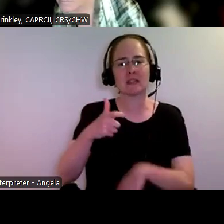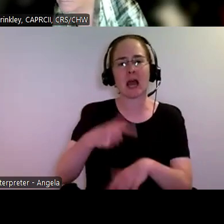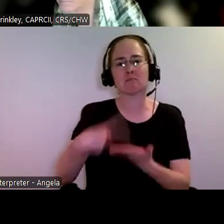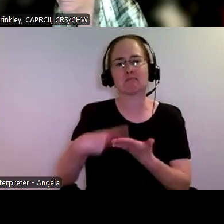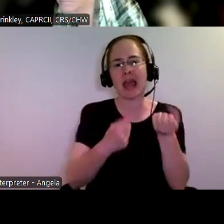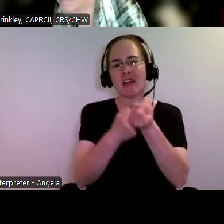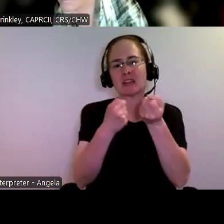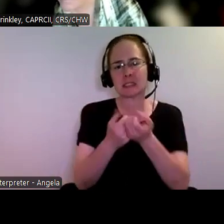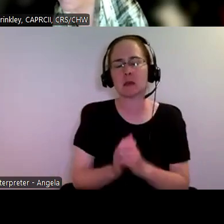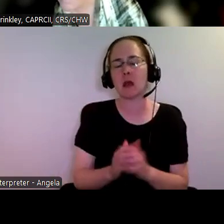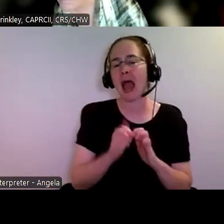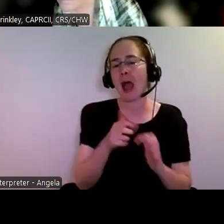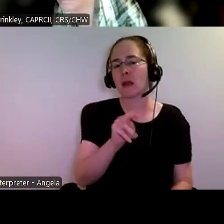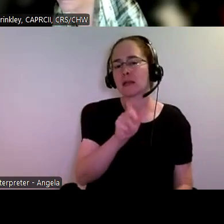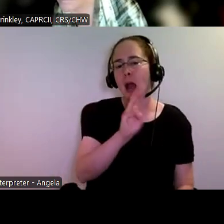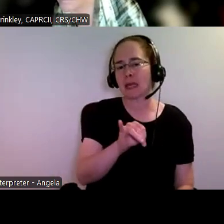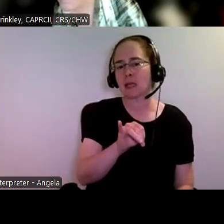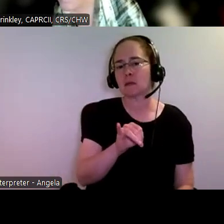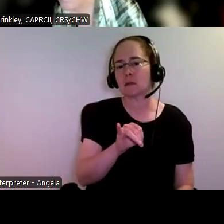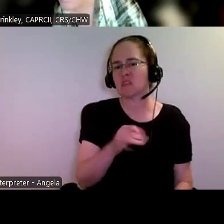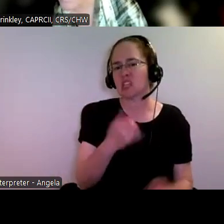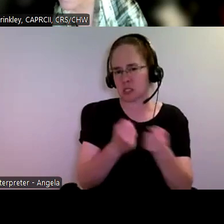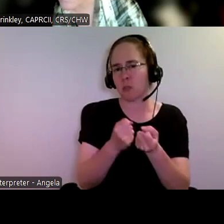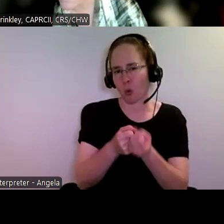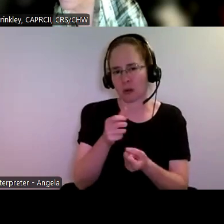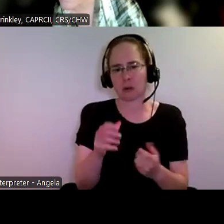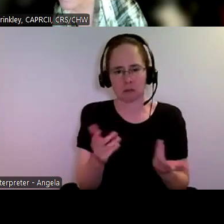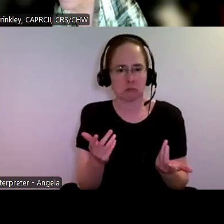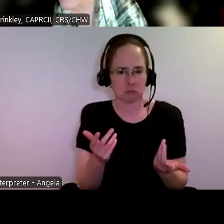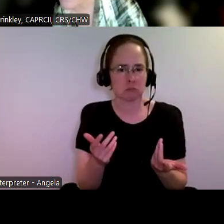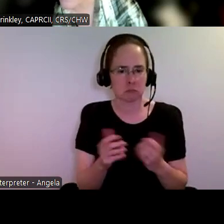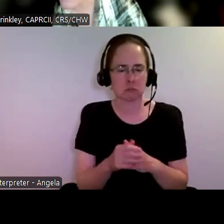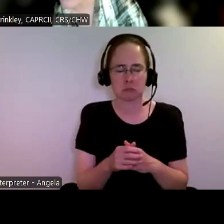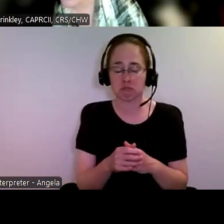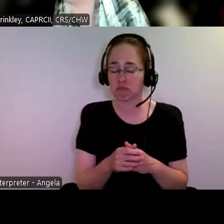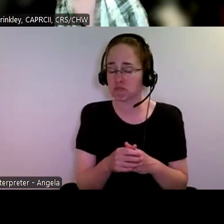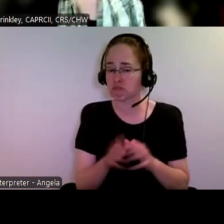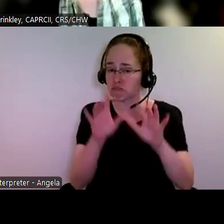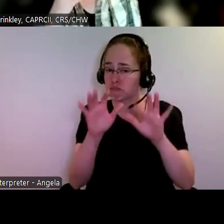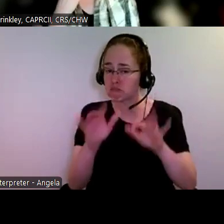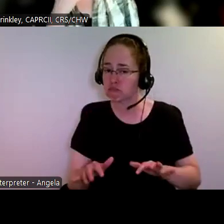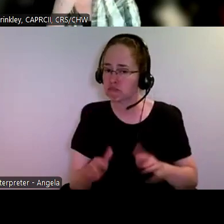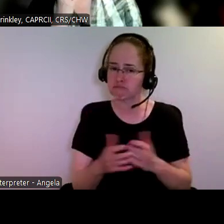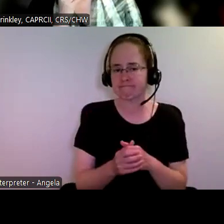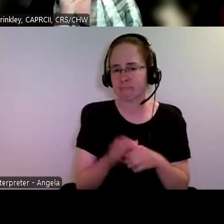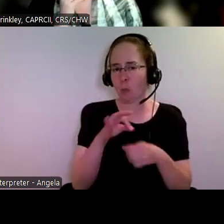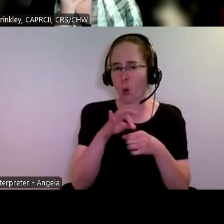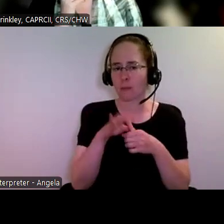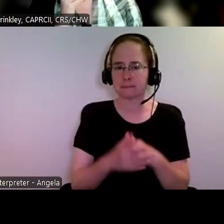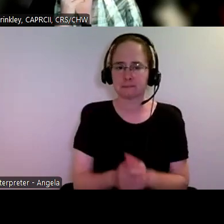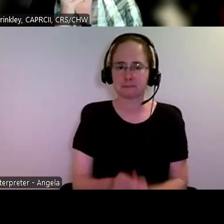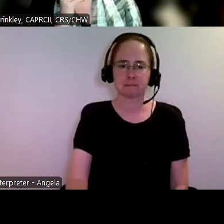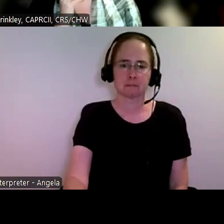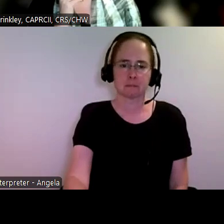to support advocacy around peer support. Take a minute. Love to hear your responses. Give people a little space.